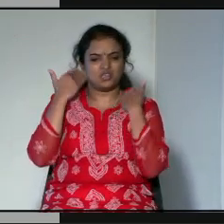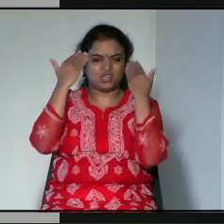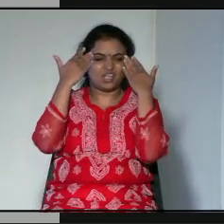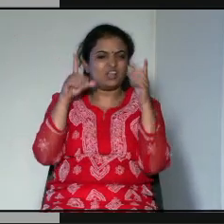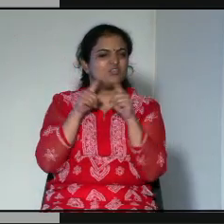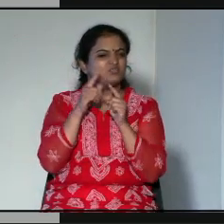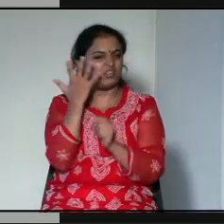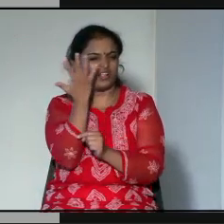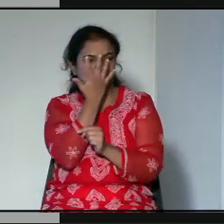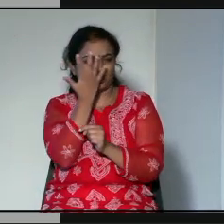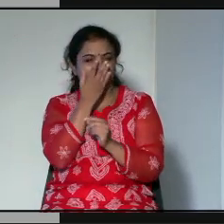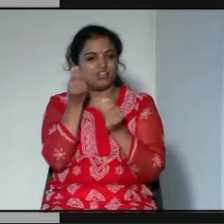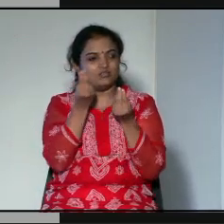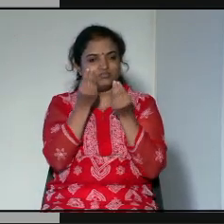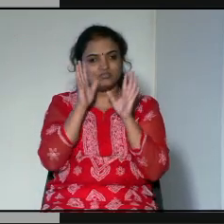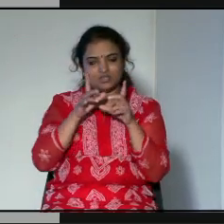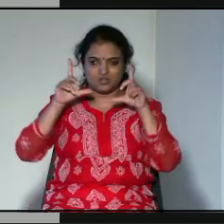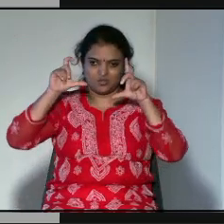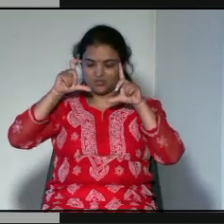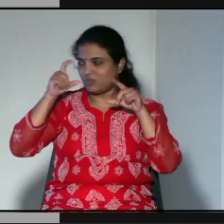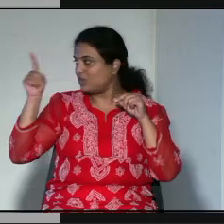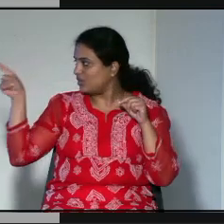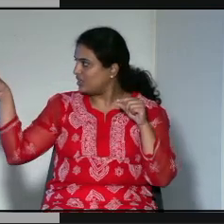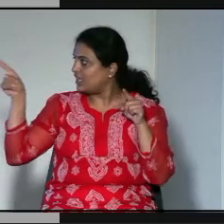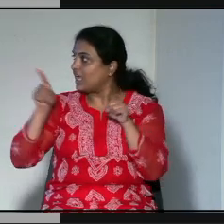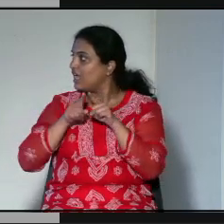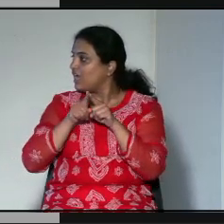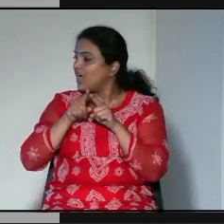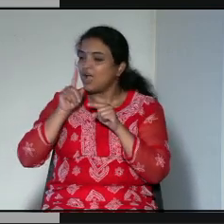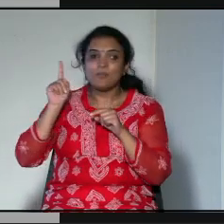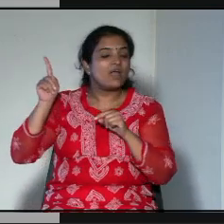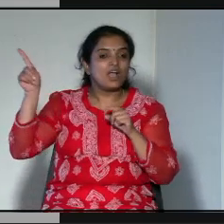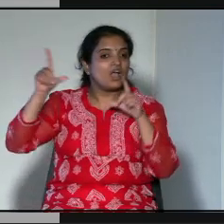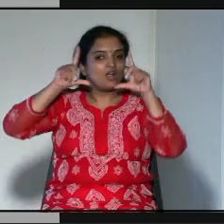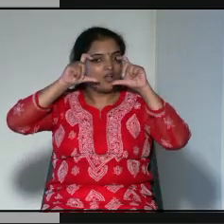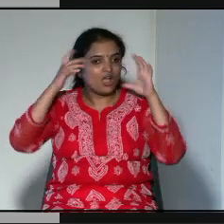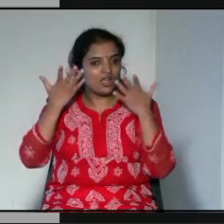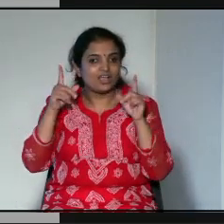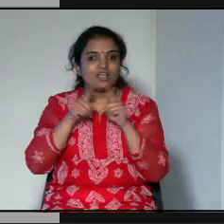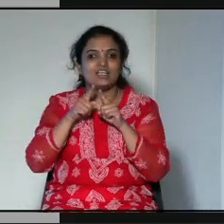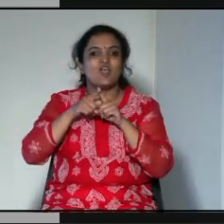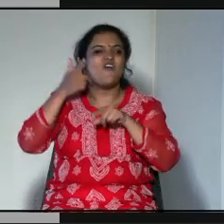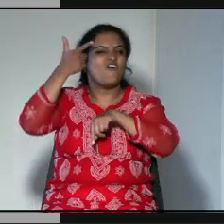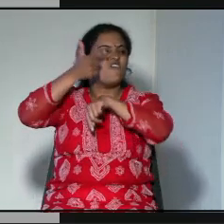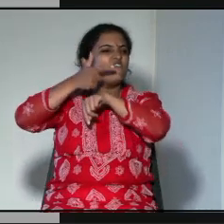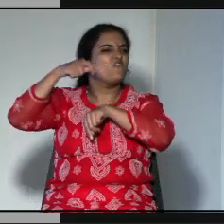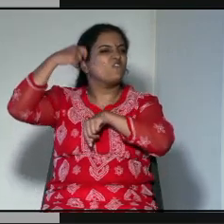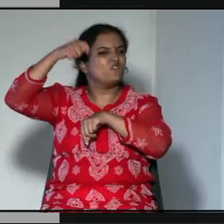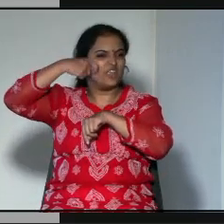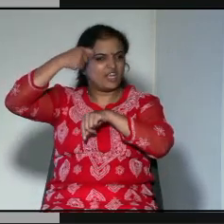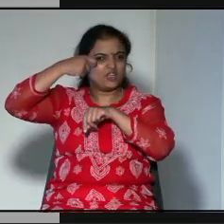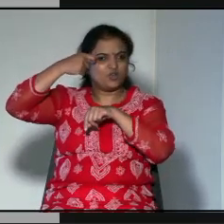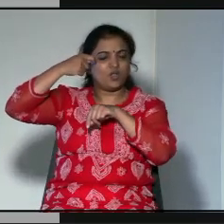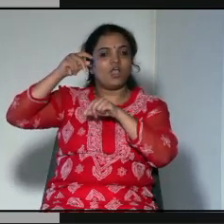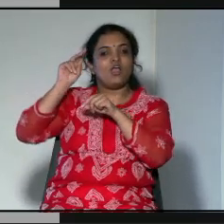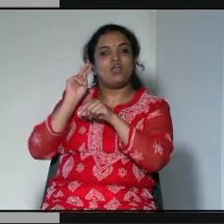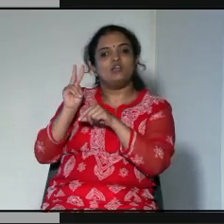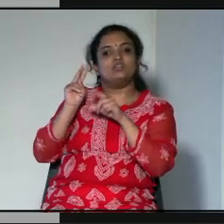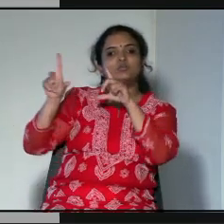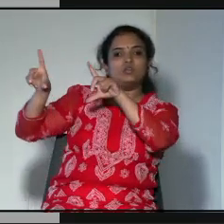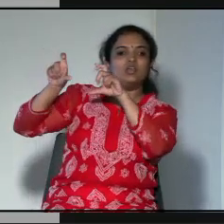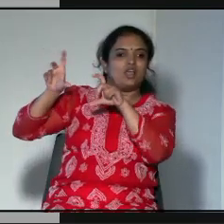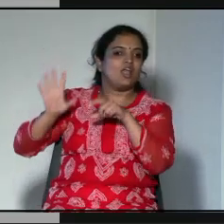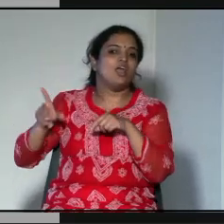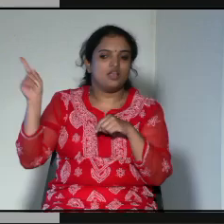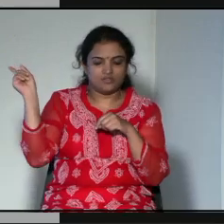photograph extracted from a film, but it's the only one where we see her seated with a group of